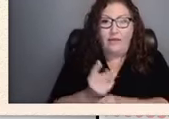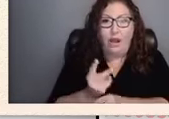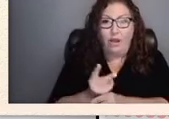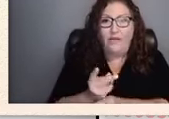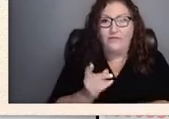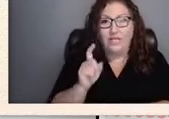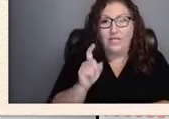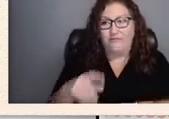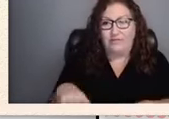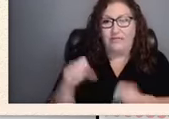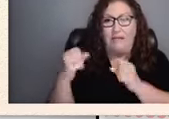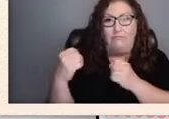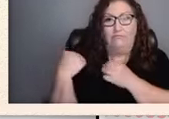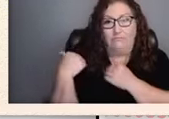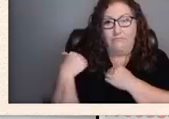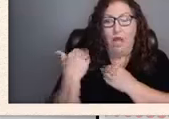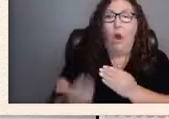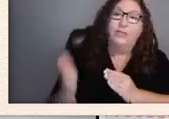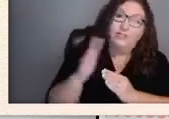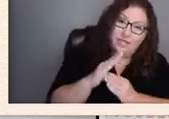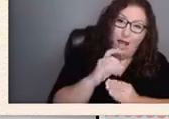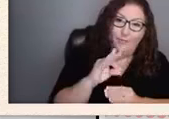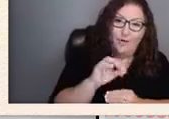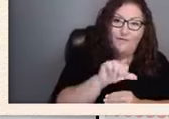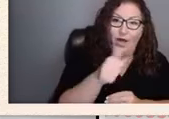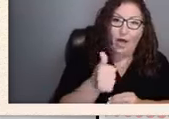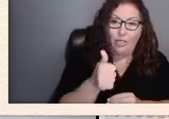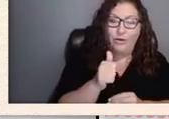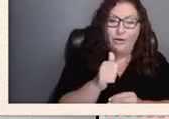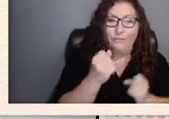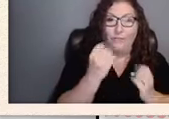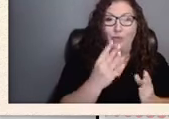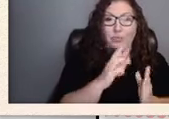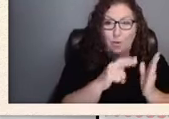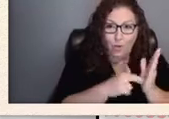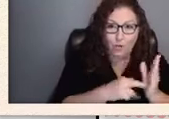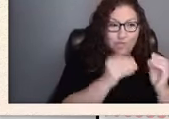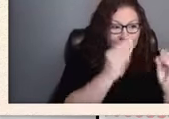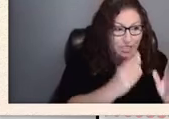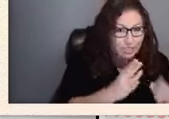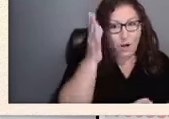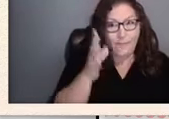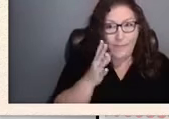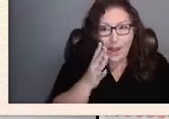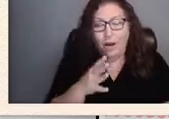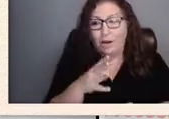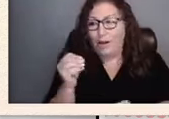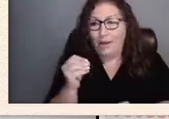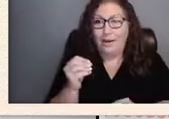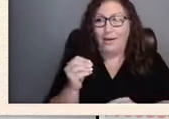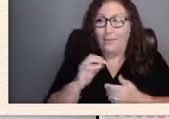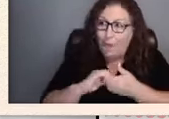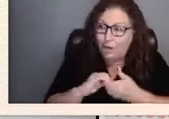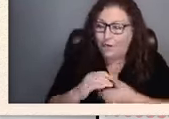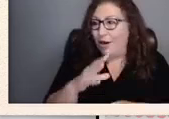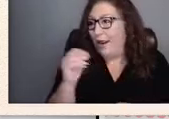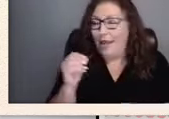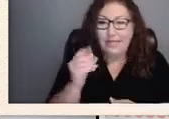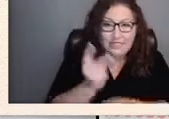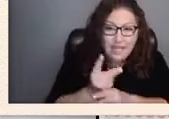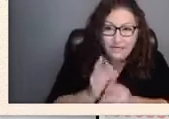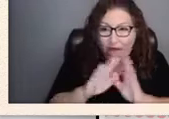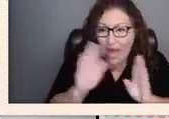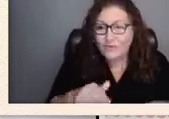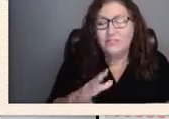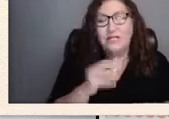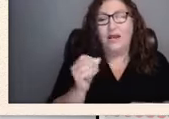on top of all of these multiple roles of being a teacher and a parent and a partner and taking care of the house and all of these